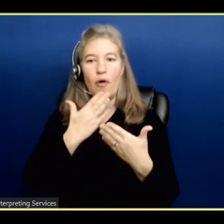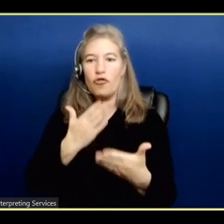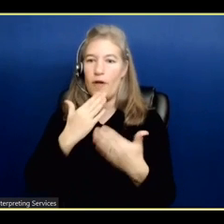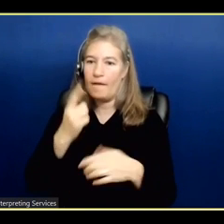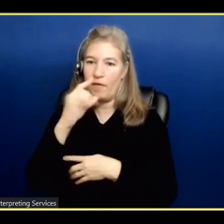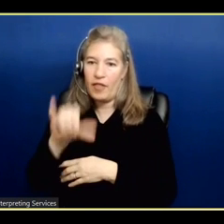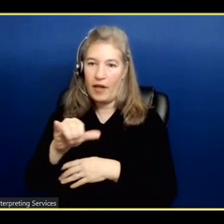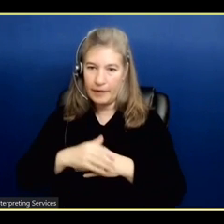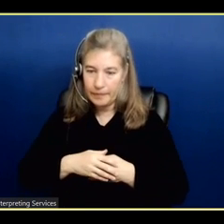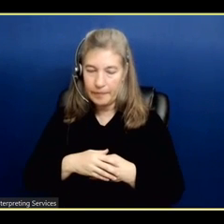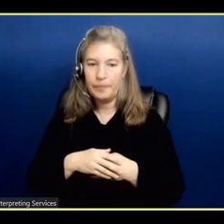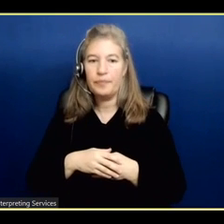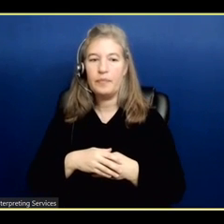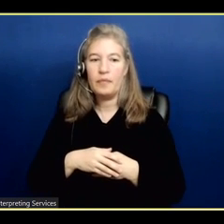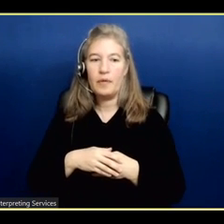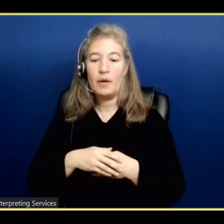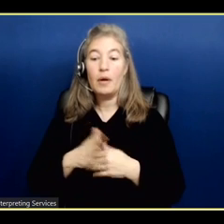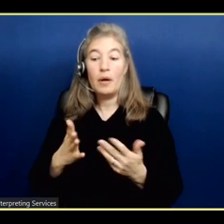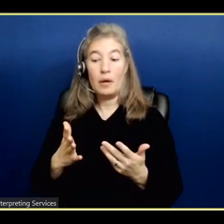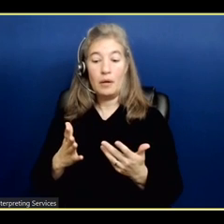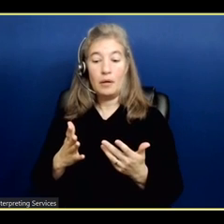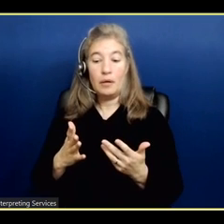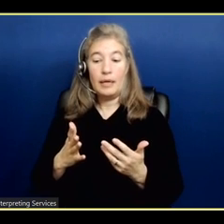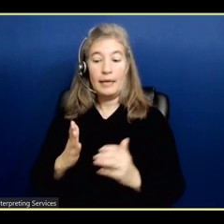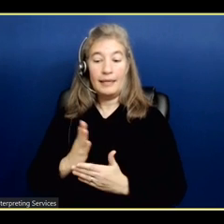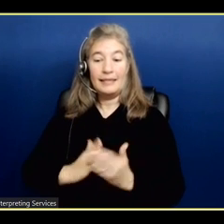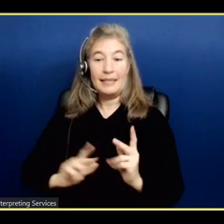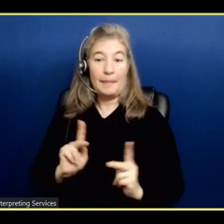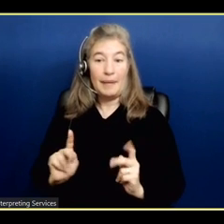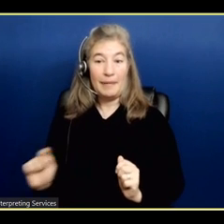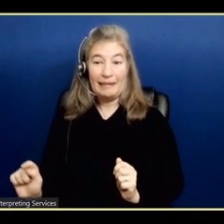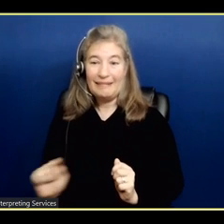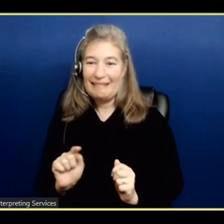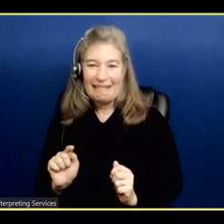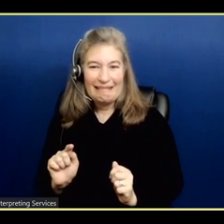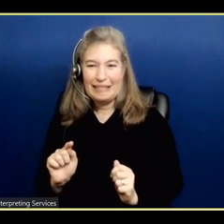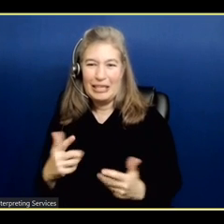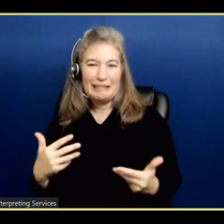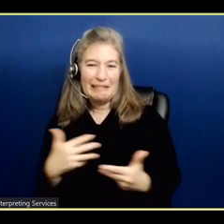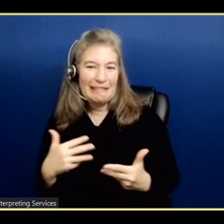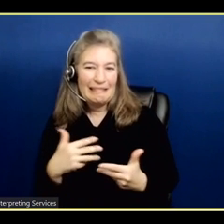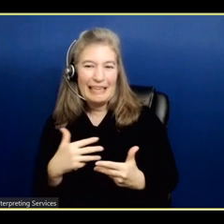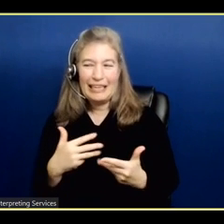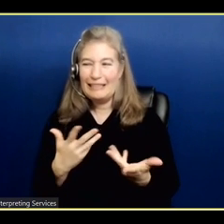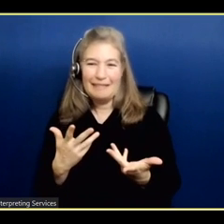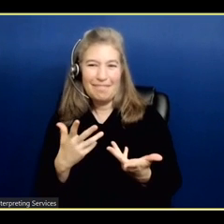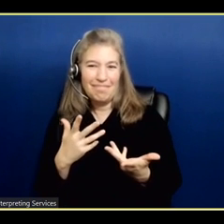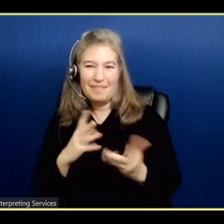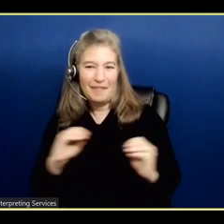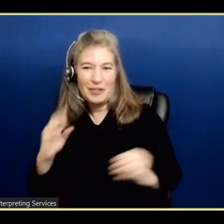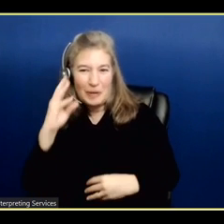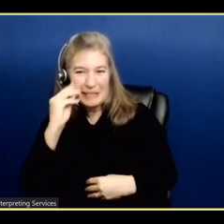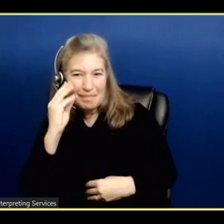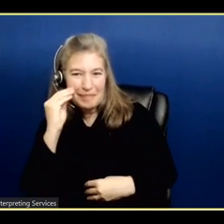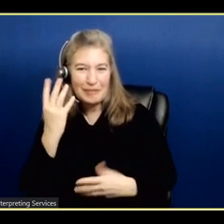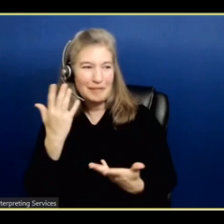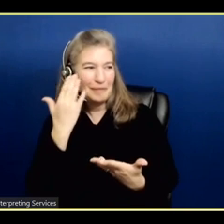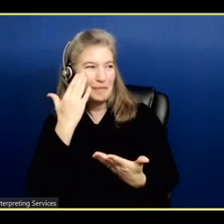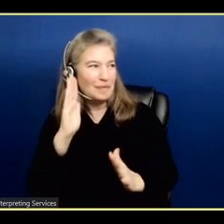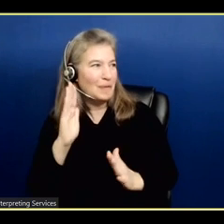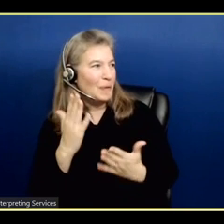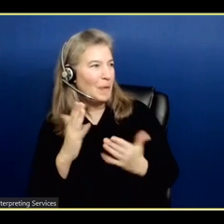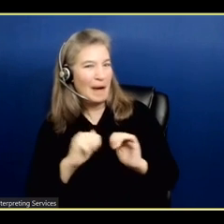in need may be the least experienced in asking. People are scared and desperate, and sometimes the applications